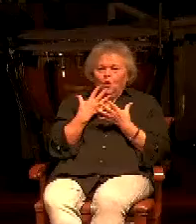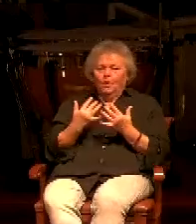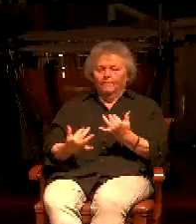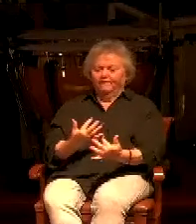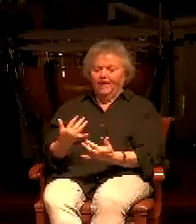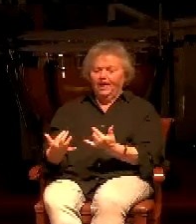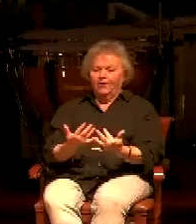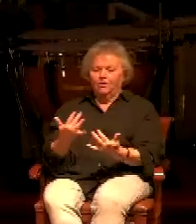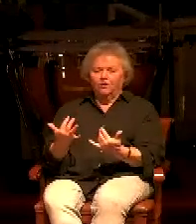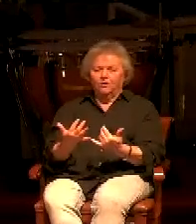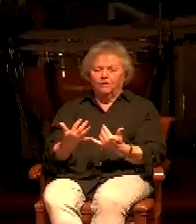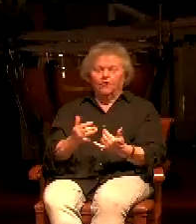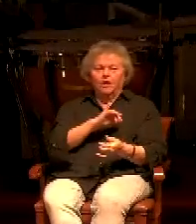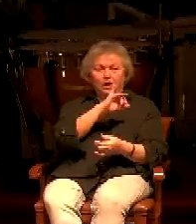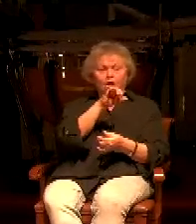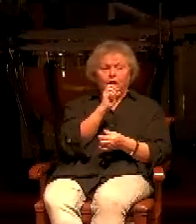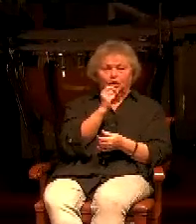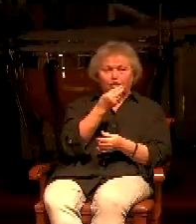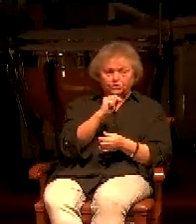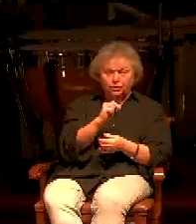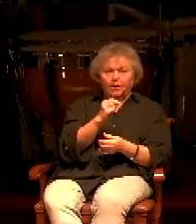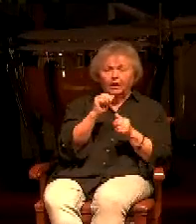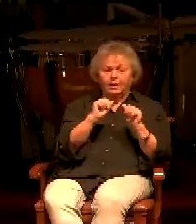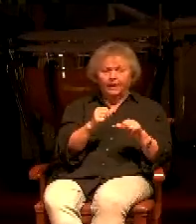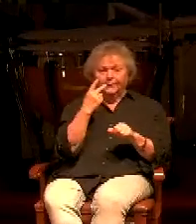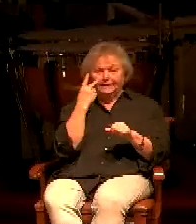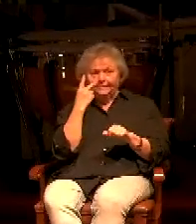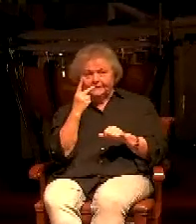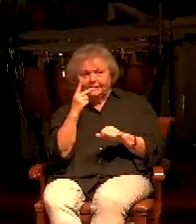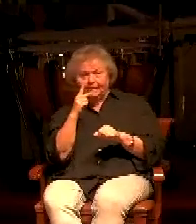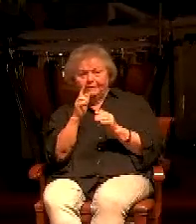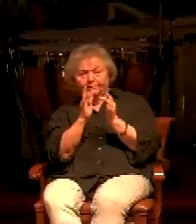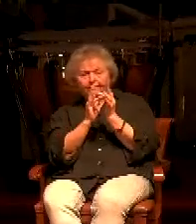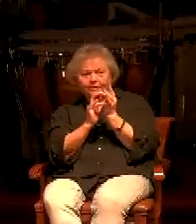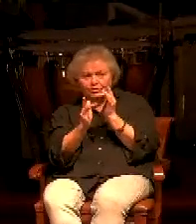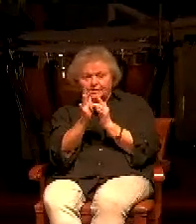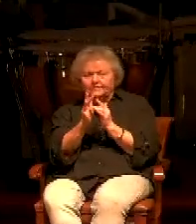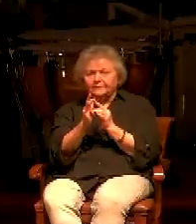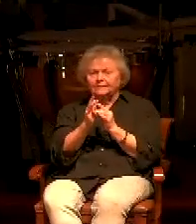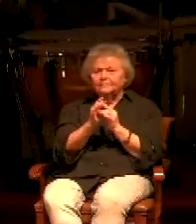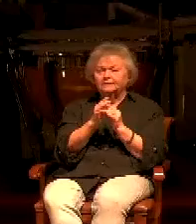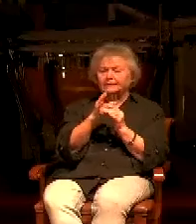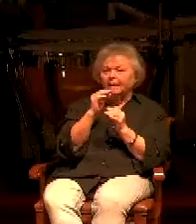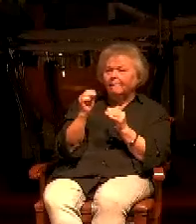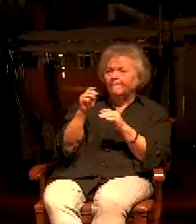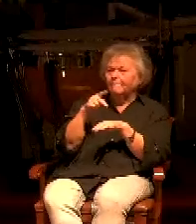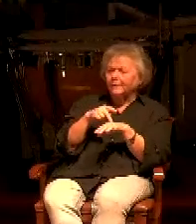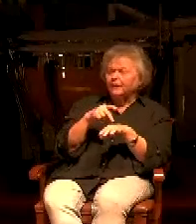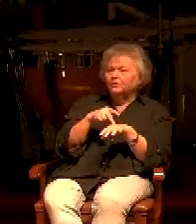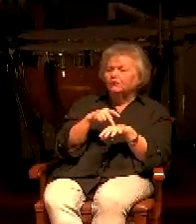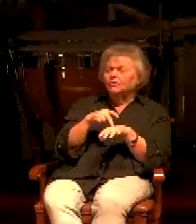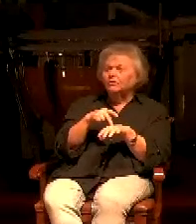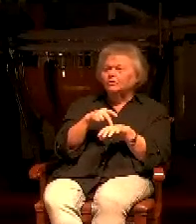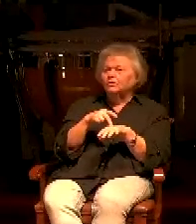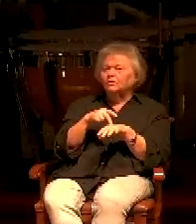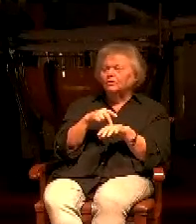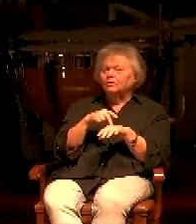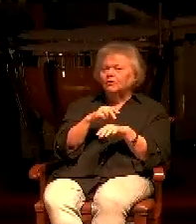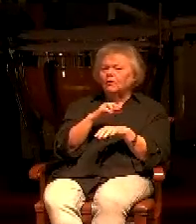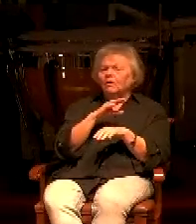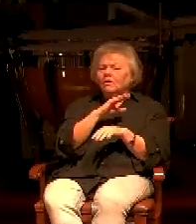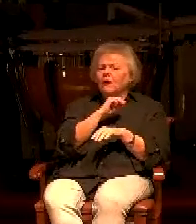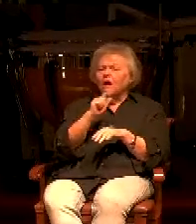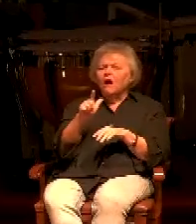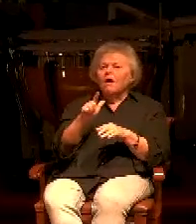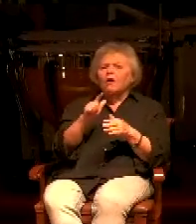can see Jesus because he's an eyewitness, and he can see Peter. He's somewhere in the middle. But all four Gospels record the denial of Peter. Mark's Gospel is